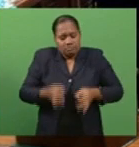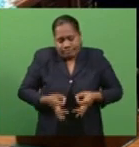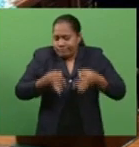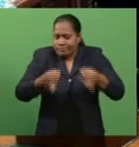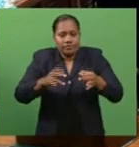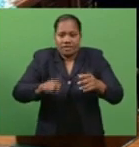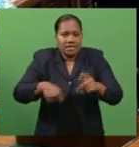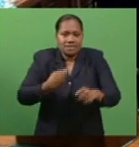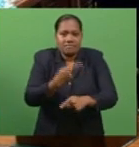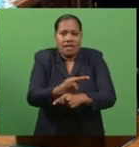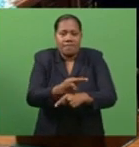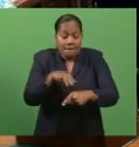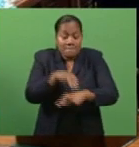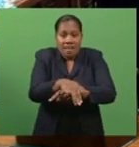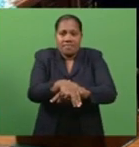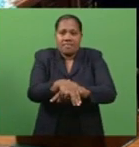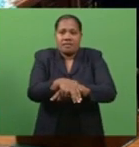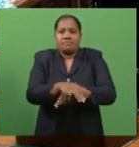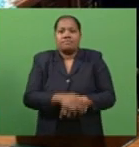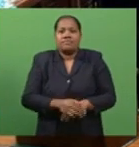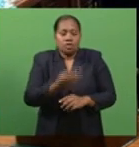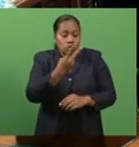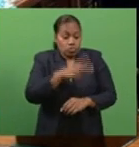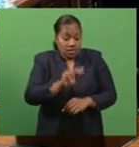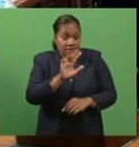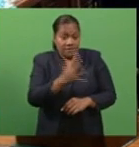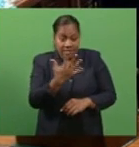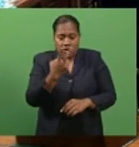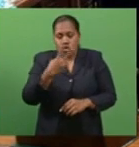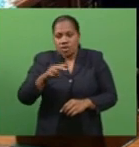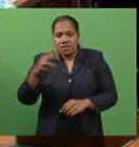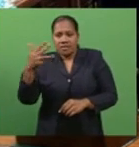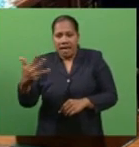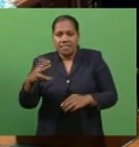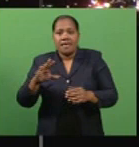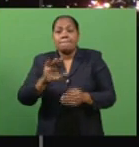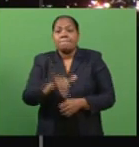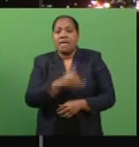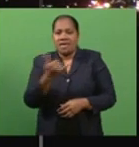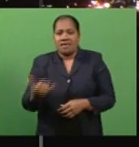is scheduled from the 25th to the 29th of May 2020.